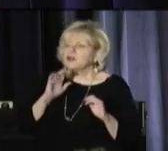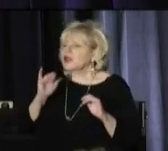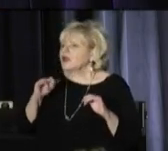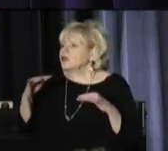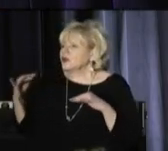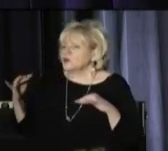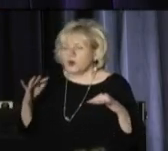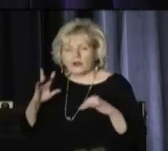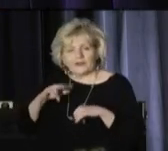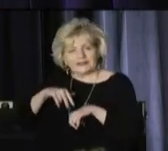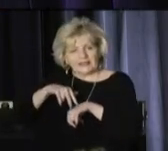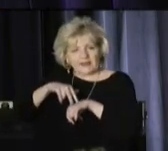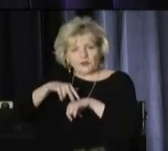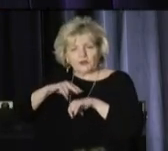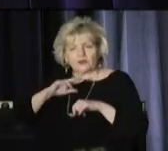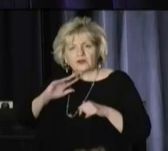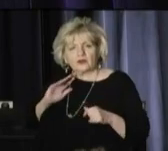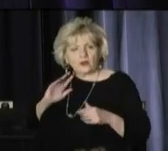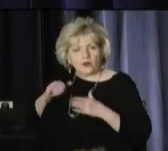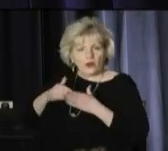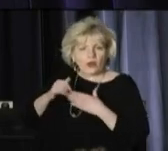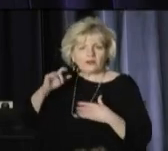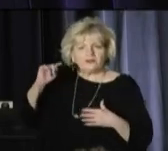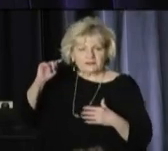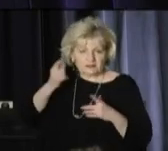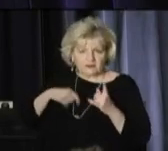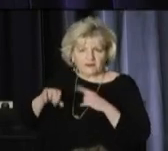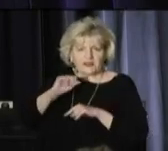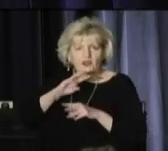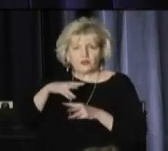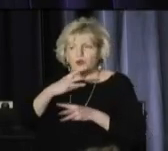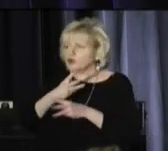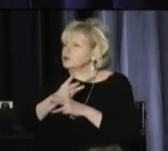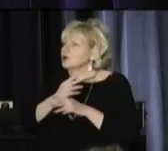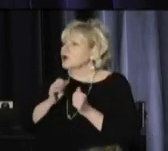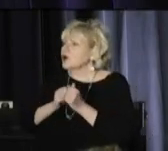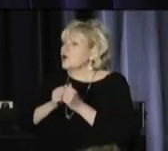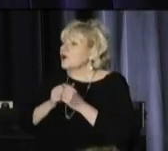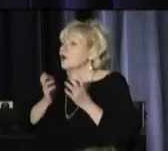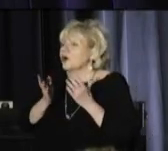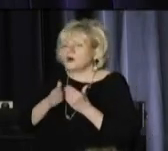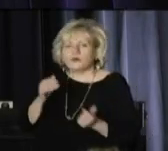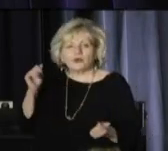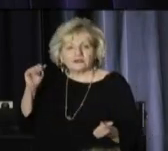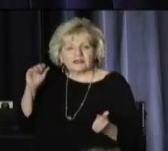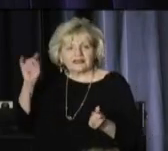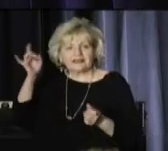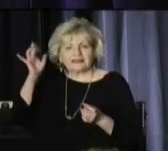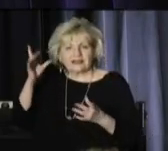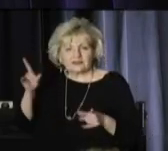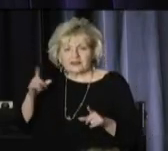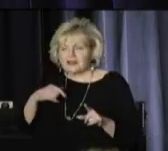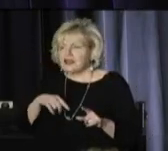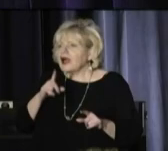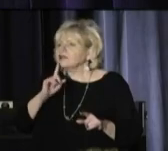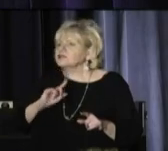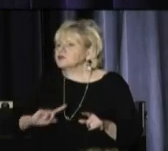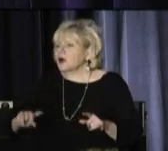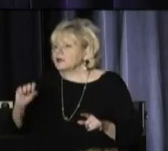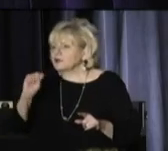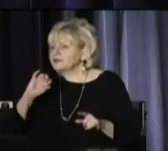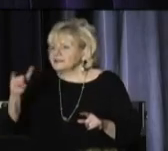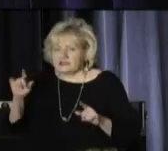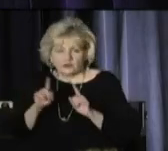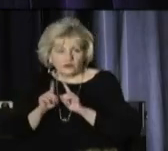with, all of it, the other world, almost fetish catastrophe. I swallowed the seeds too.